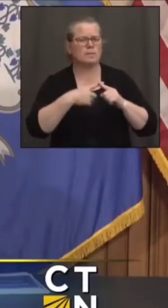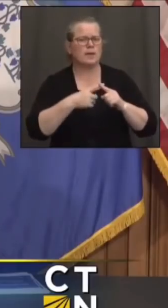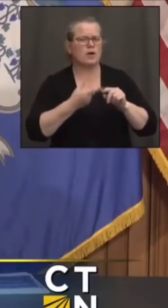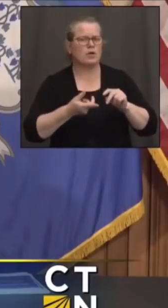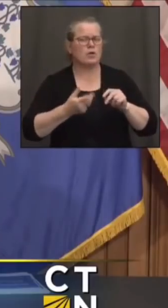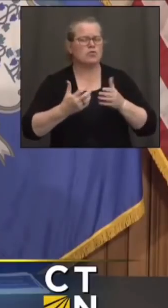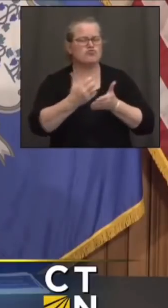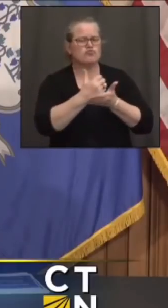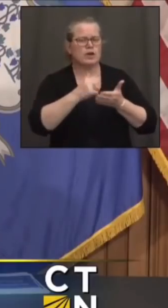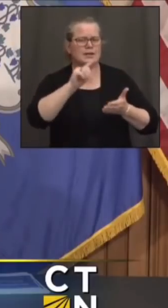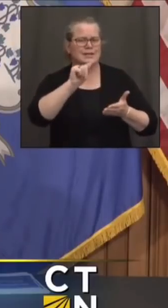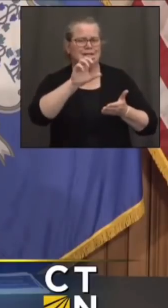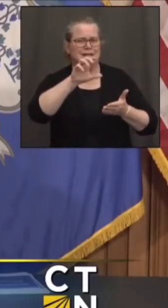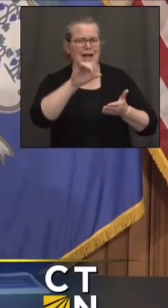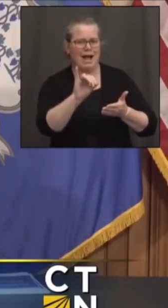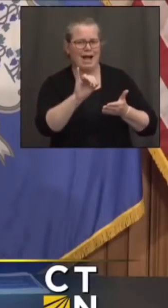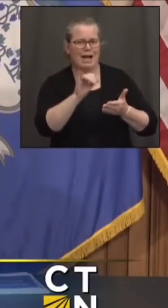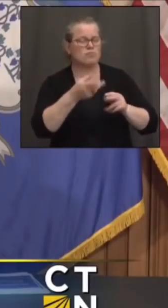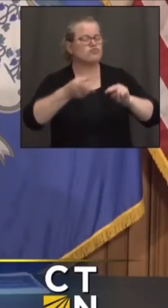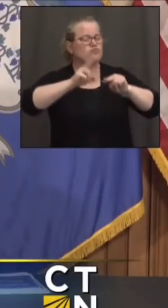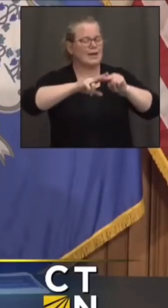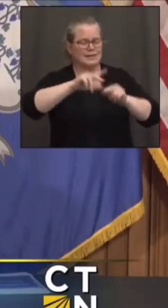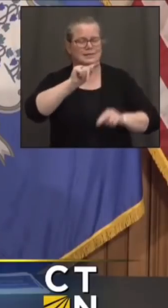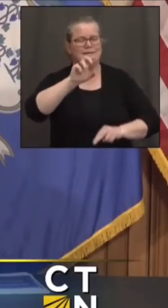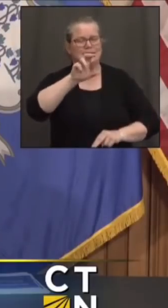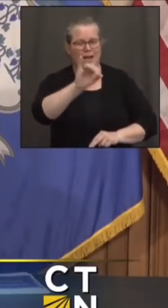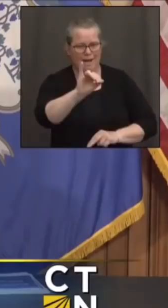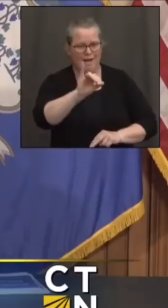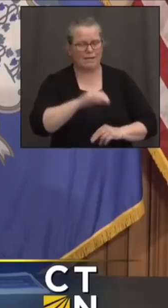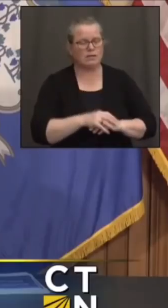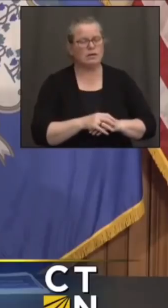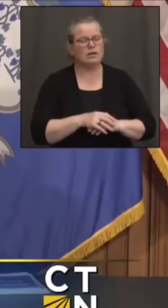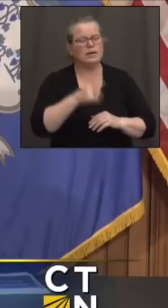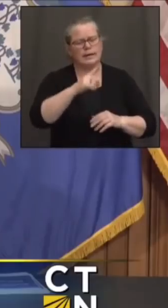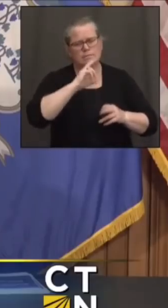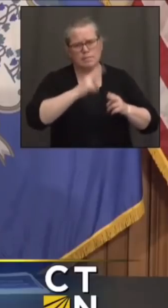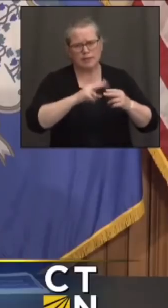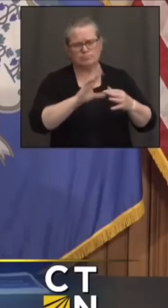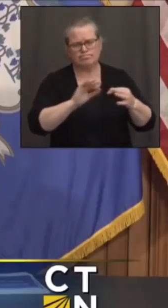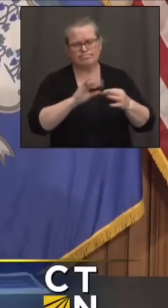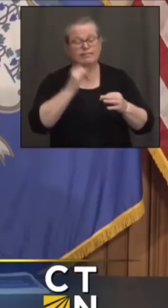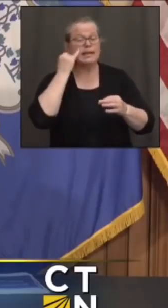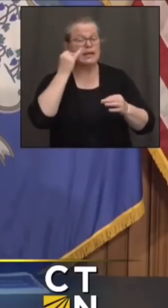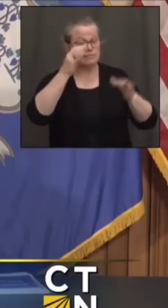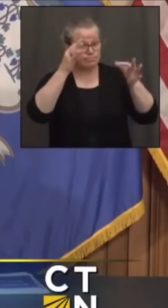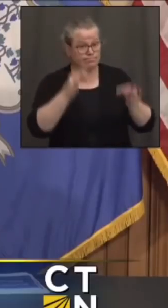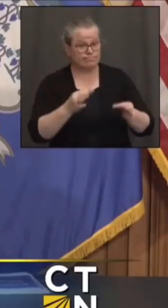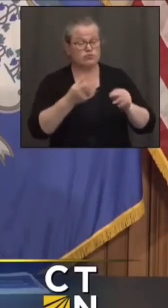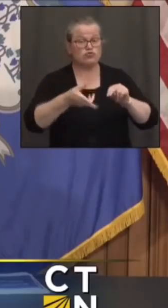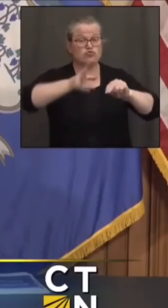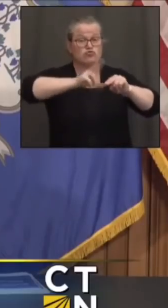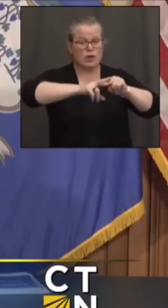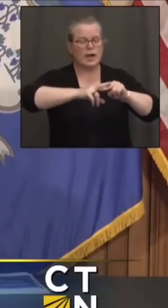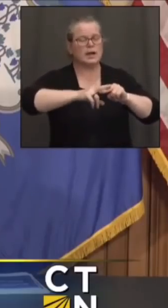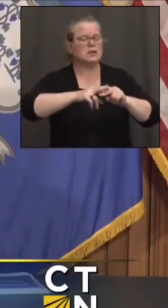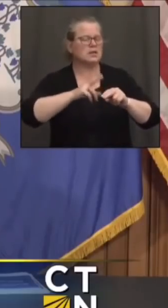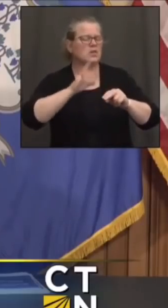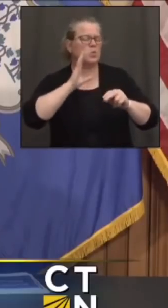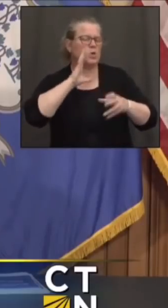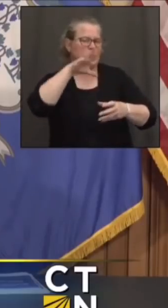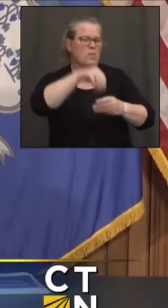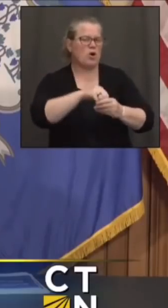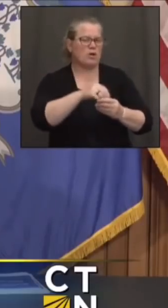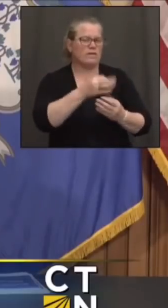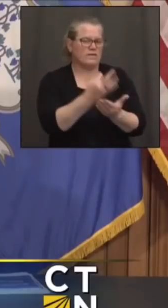would probably be, if they did raise it, part of a budget or finance bill, and then it was part of the negotiations between you and the